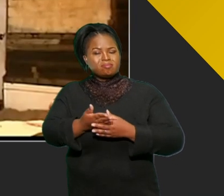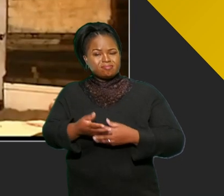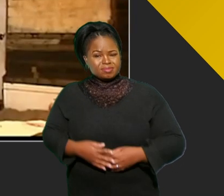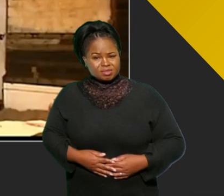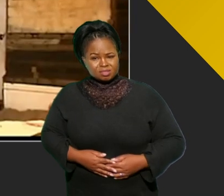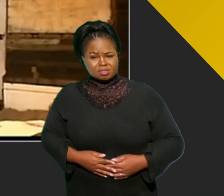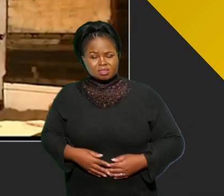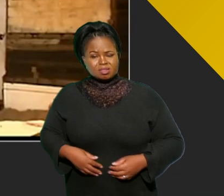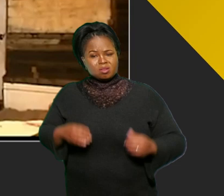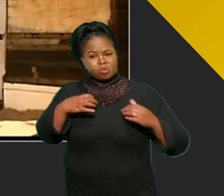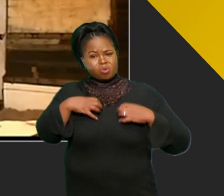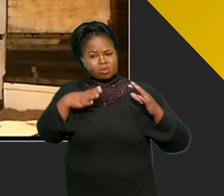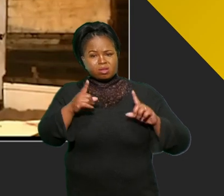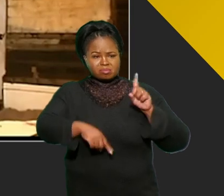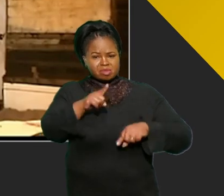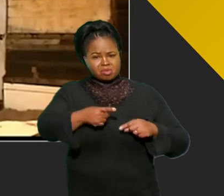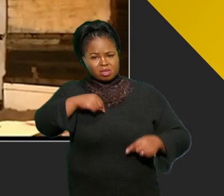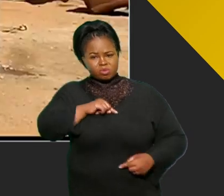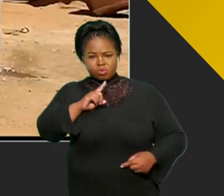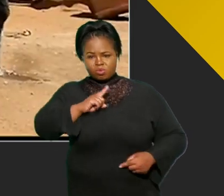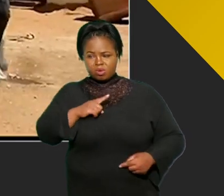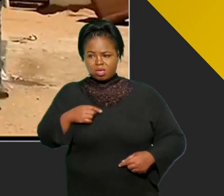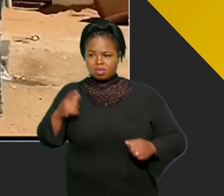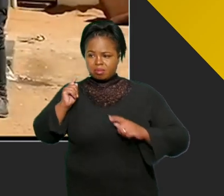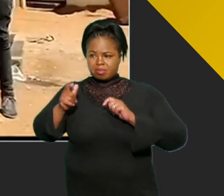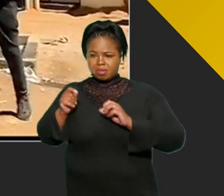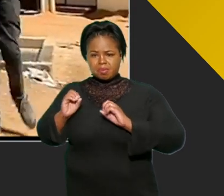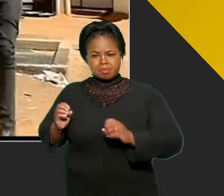were kicked out by the landlords because they didn't receive their payments.